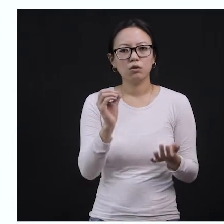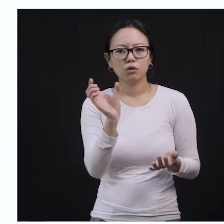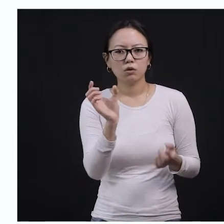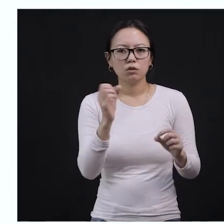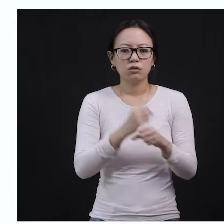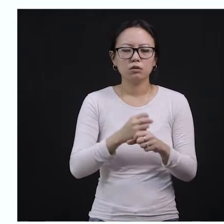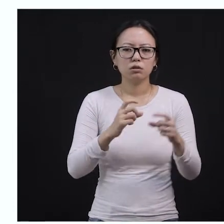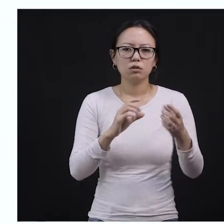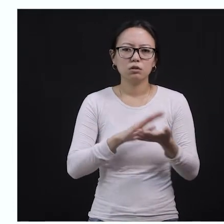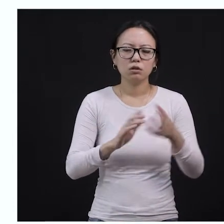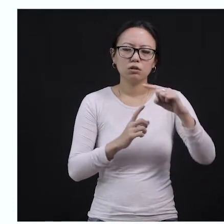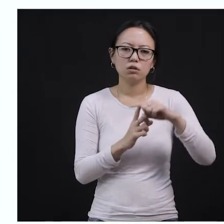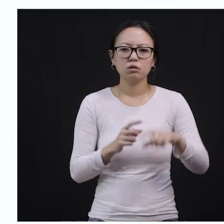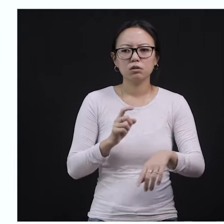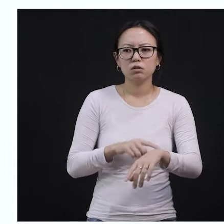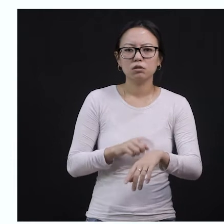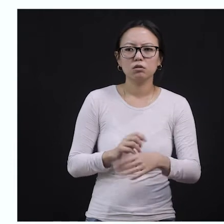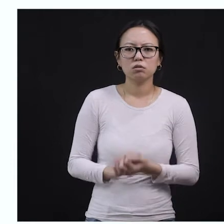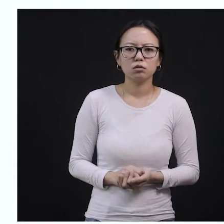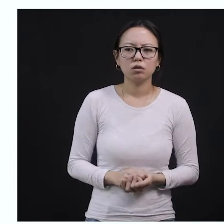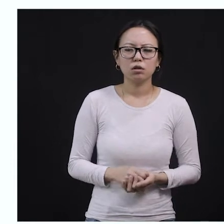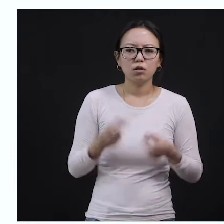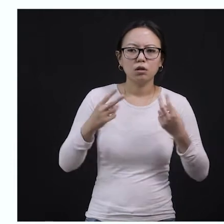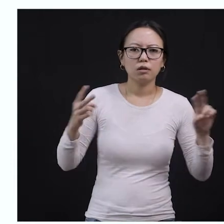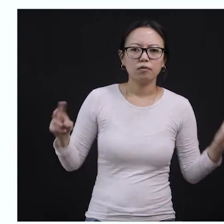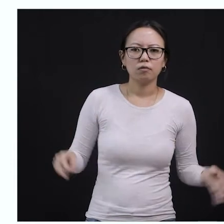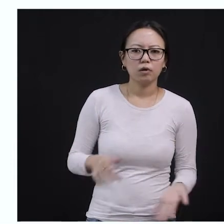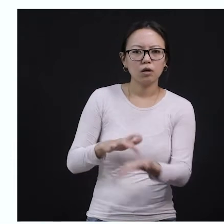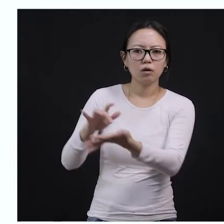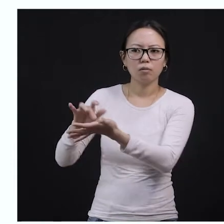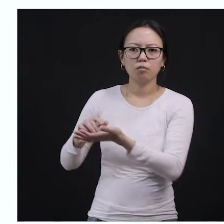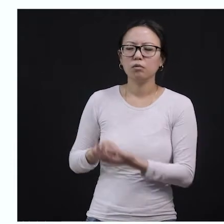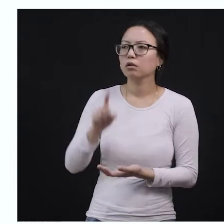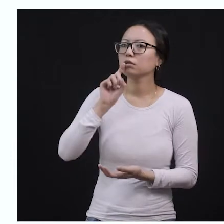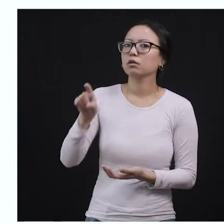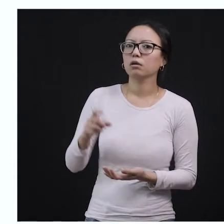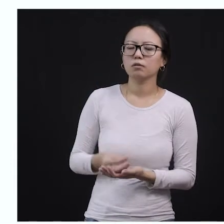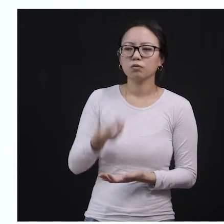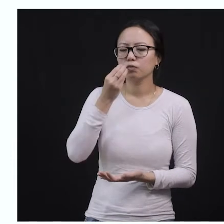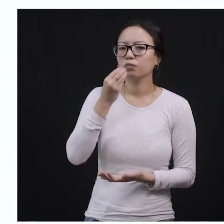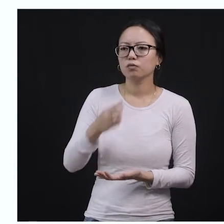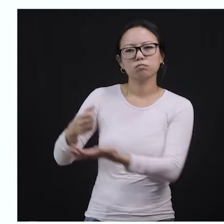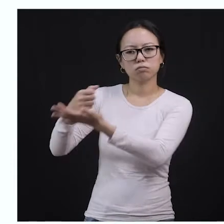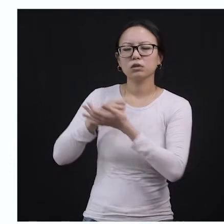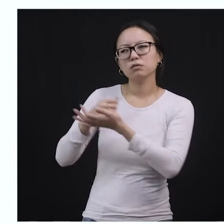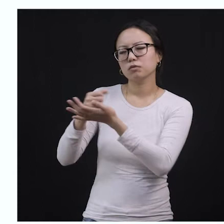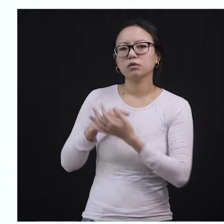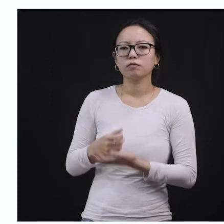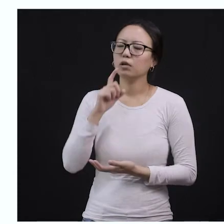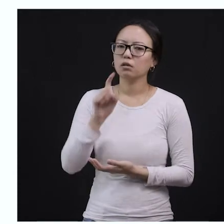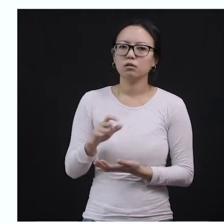asking for food and water from other countries, and or else they cannot eat anything that